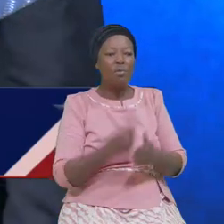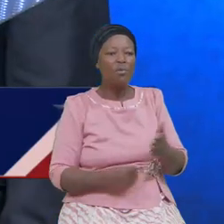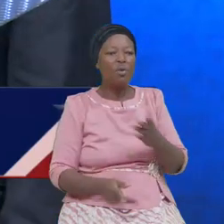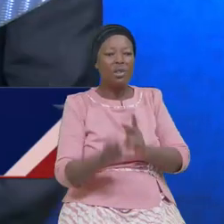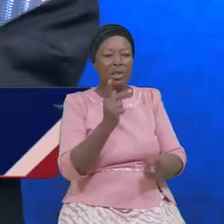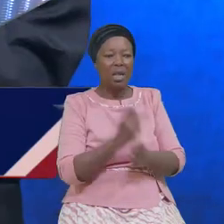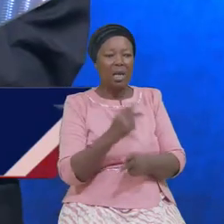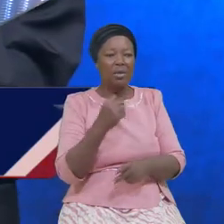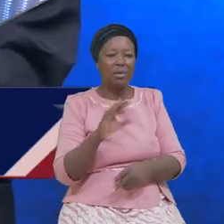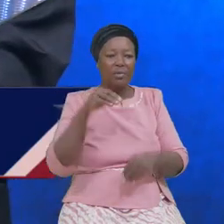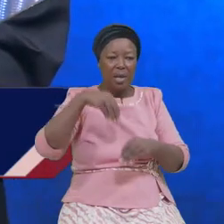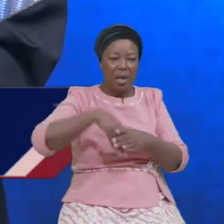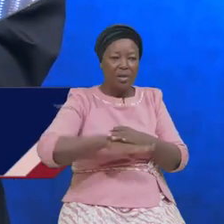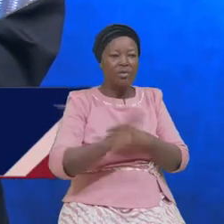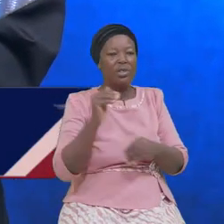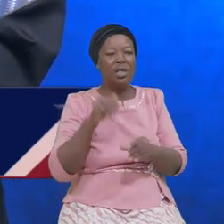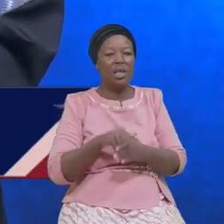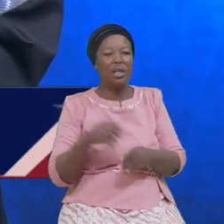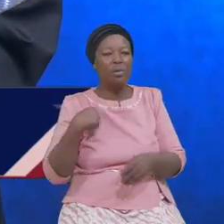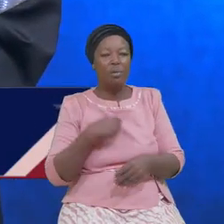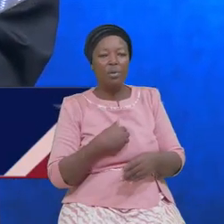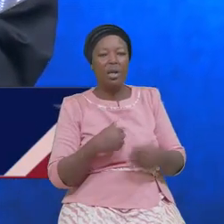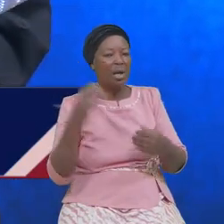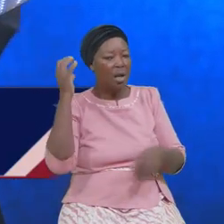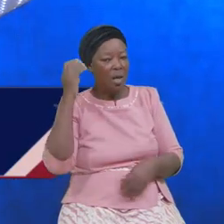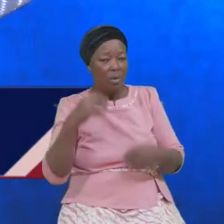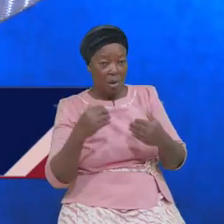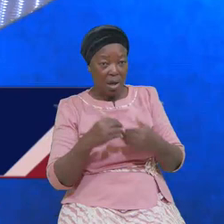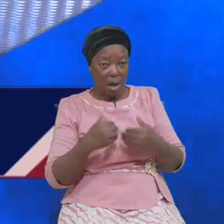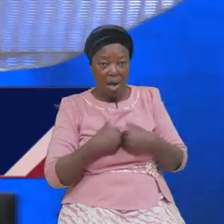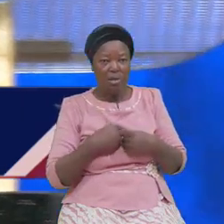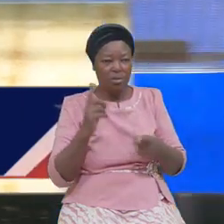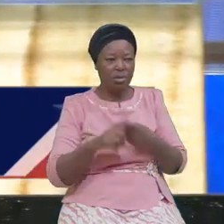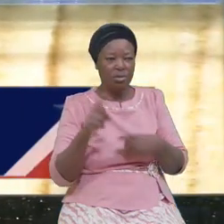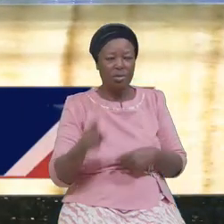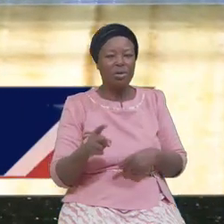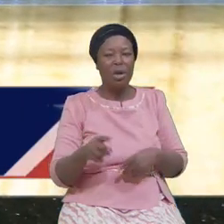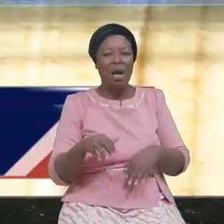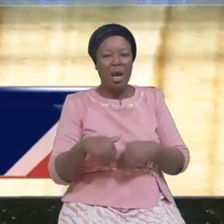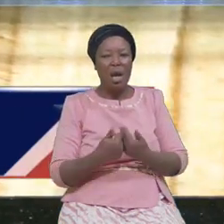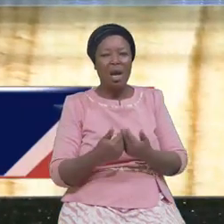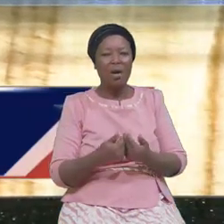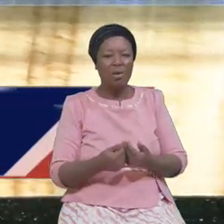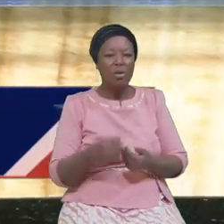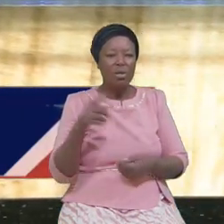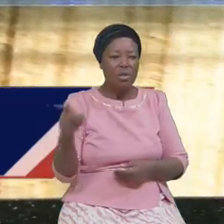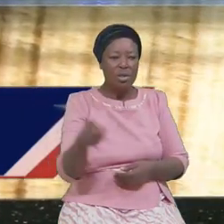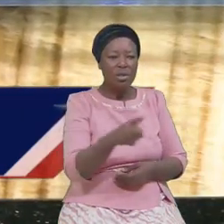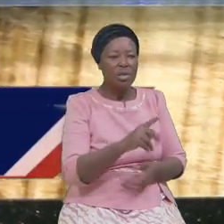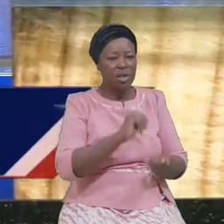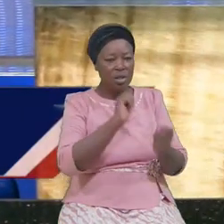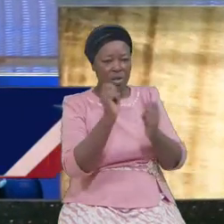of entering in we add unto you, how ye turned to God